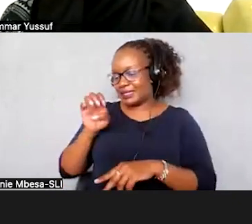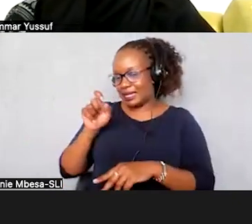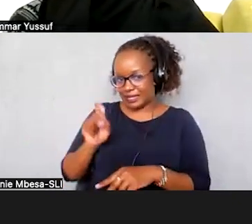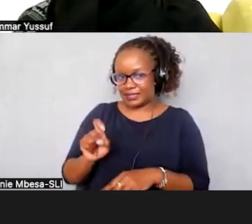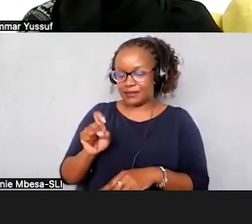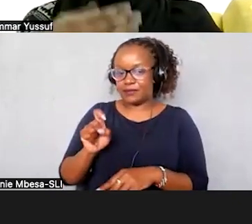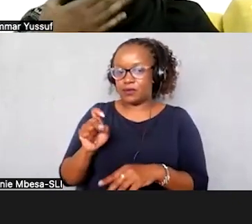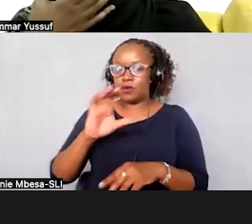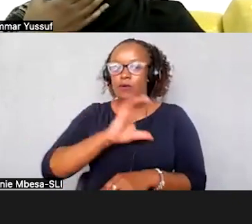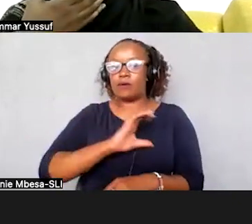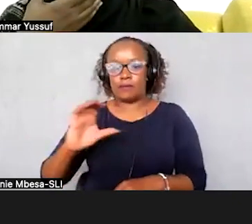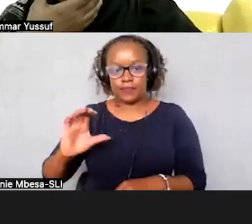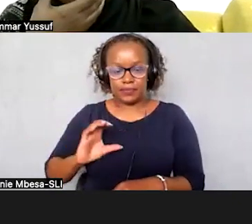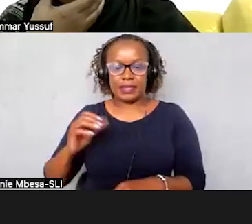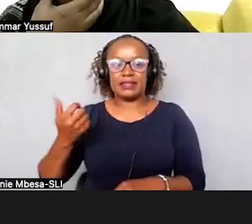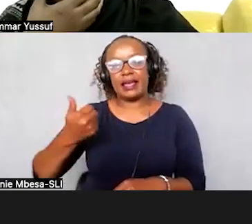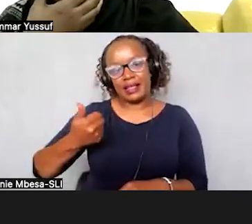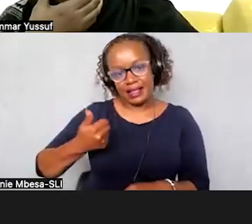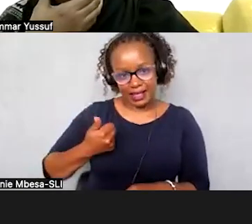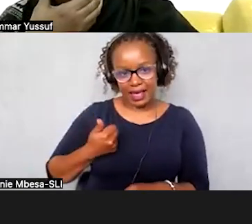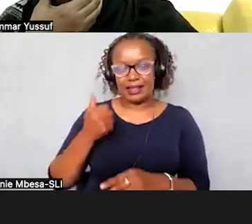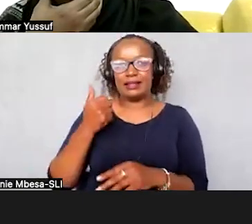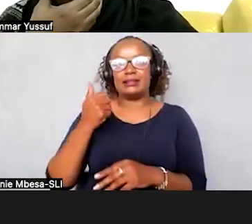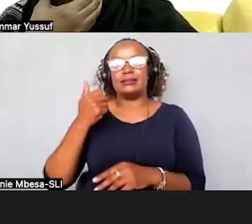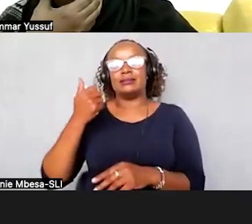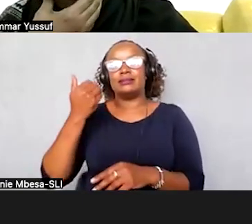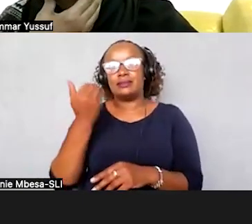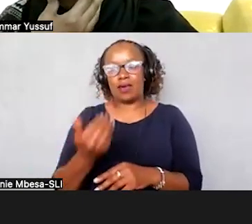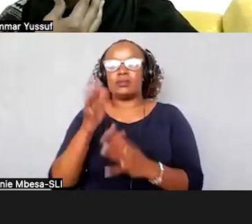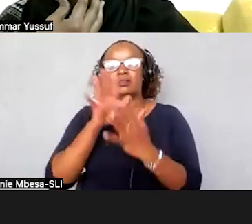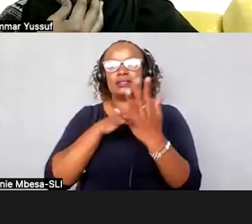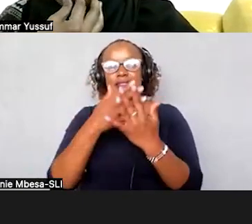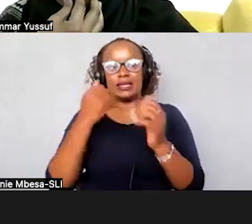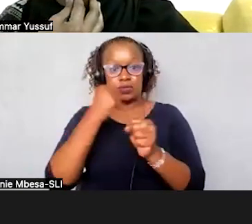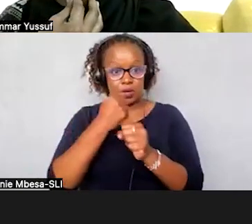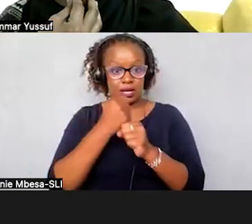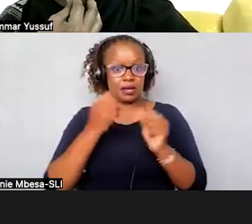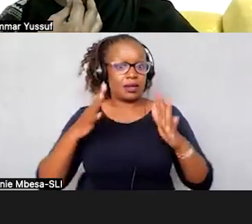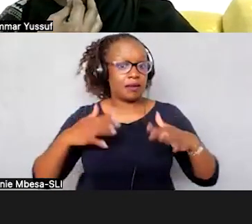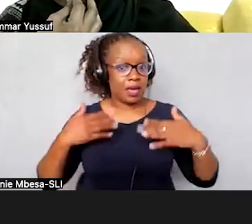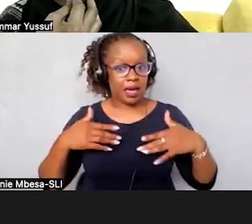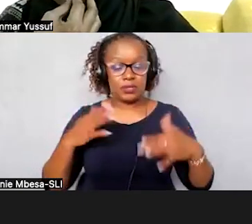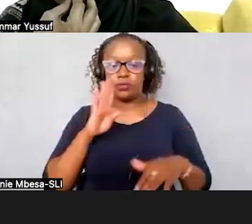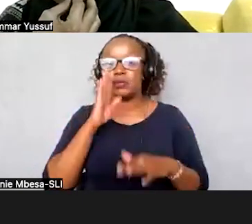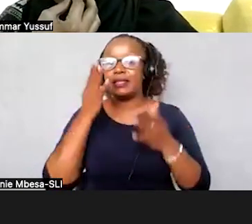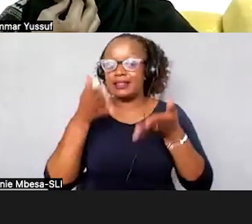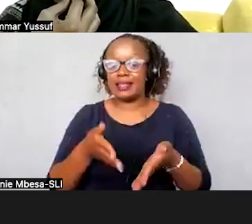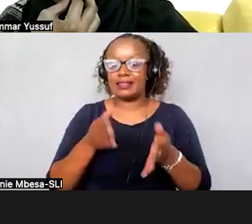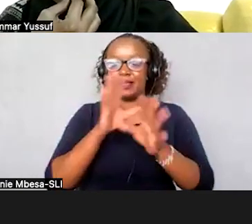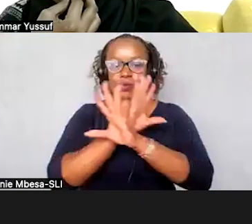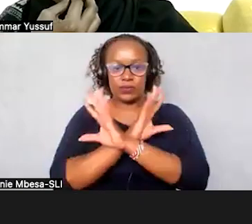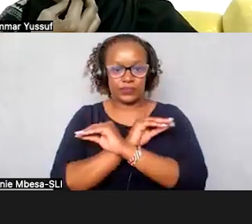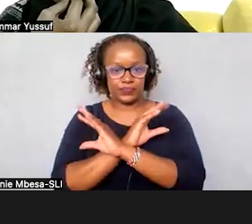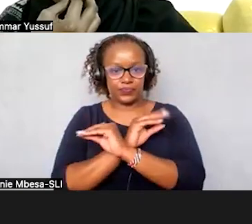Girls Not Bride Kenya. So I'm really, really excited to be moderating this webinar. And without